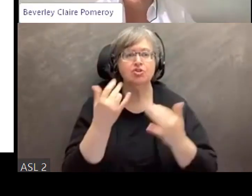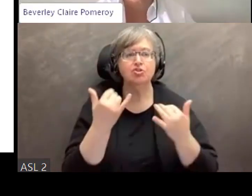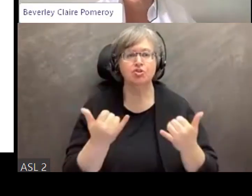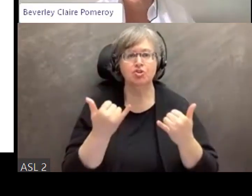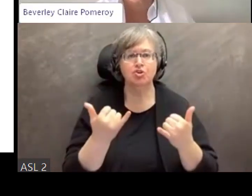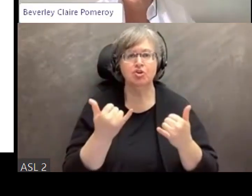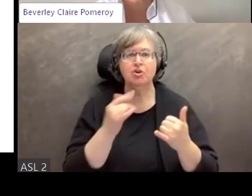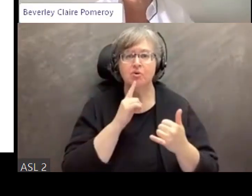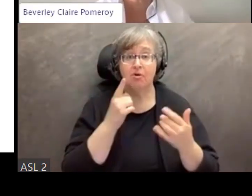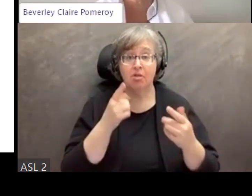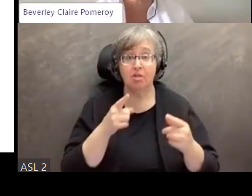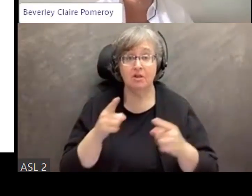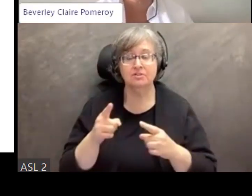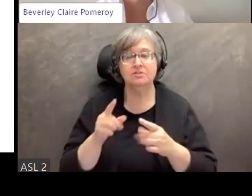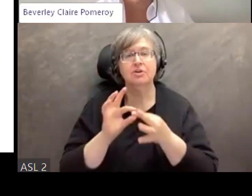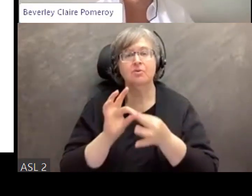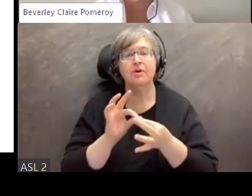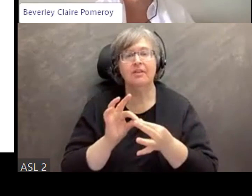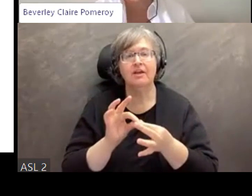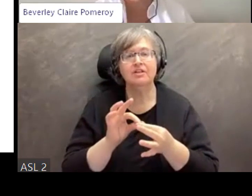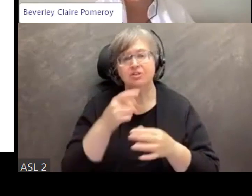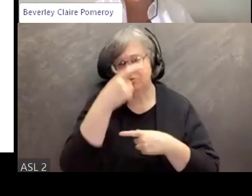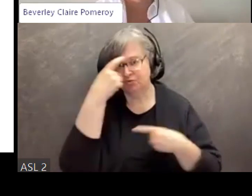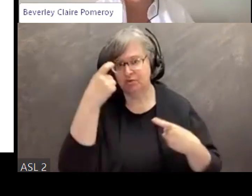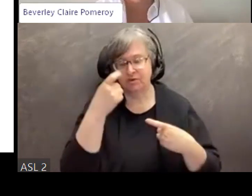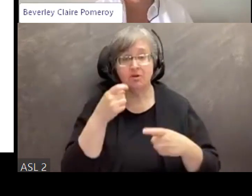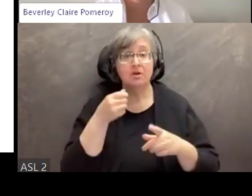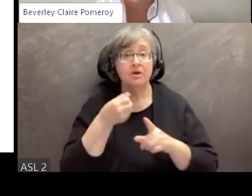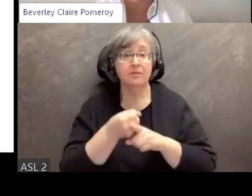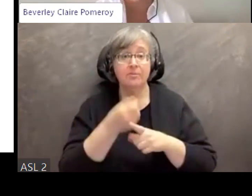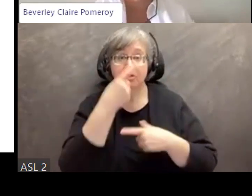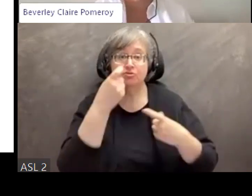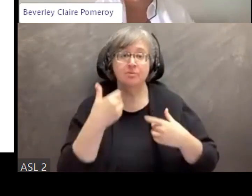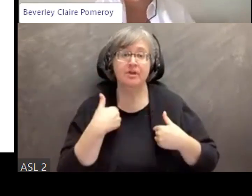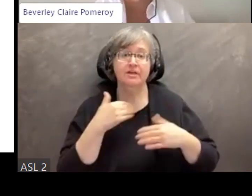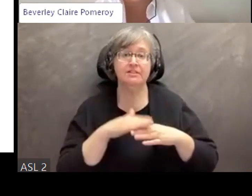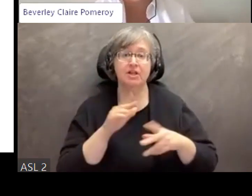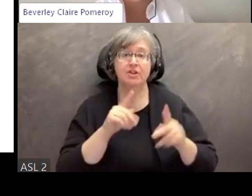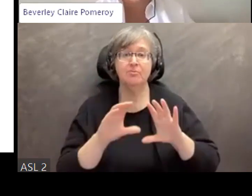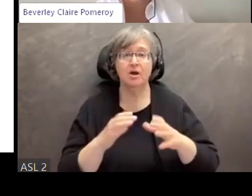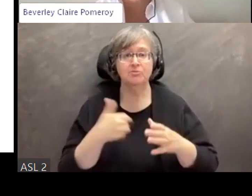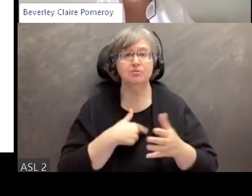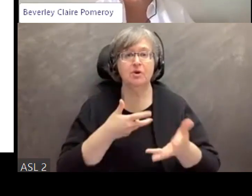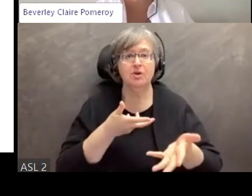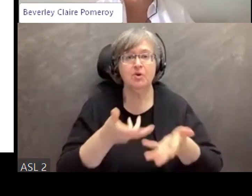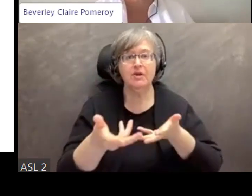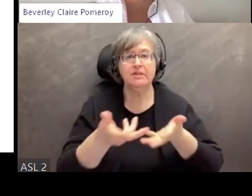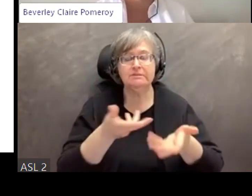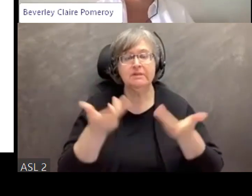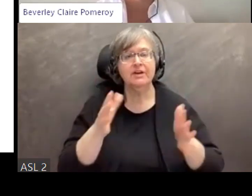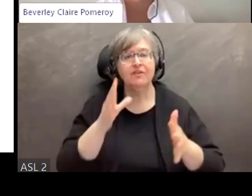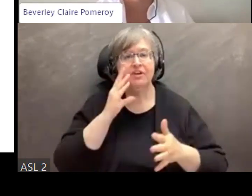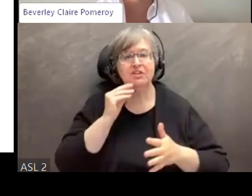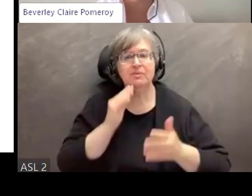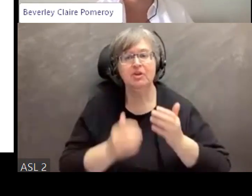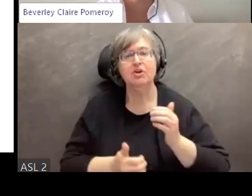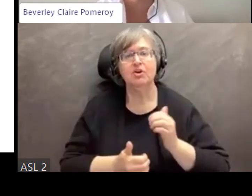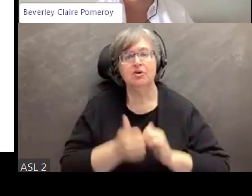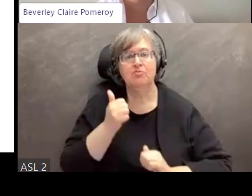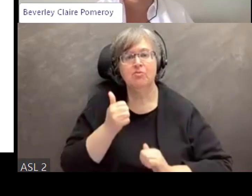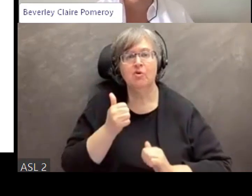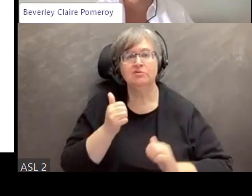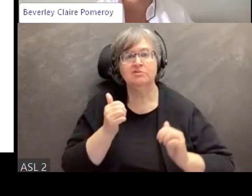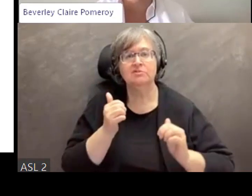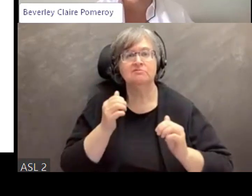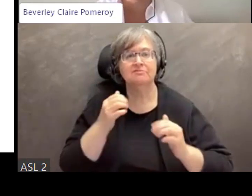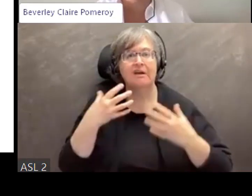realities with respect to trauma. The impact trauma has had on the populations that we want to engage with who have experienced the